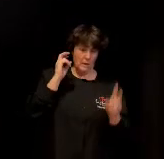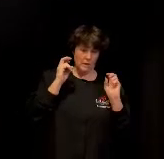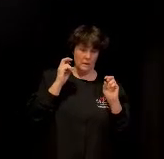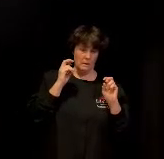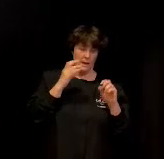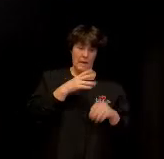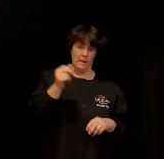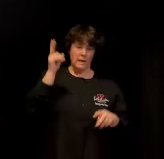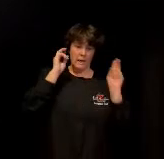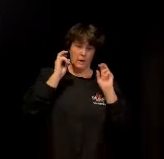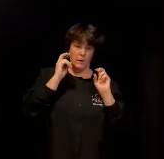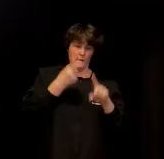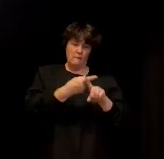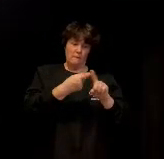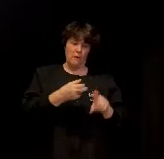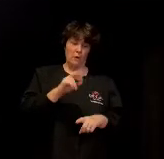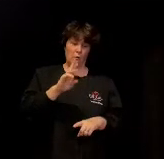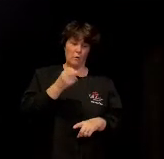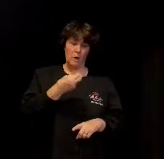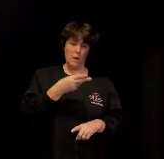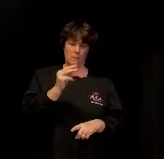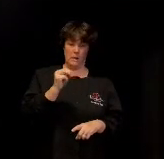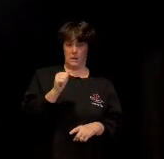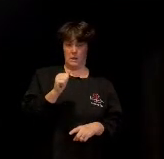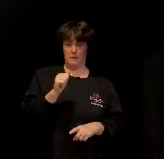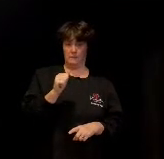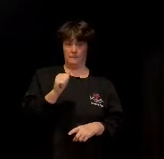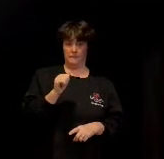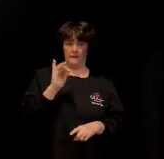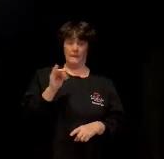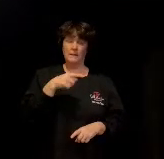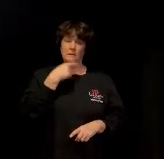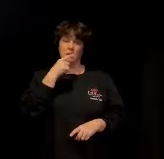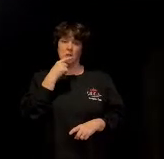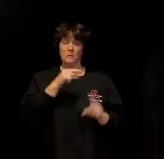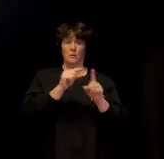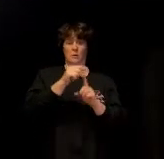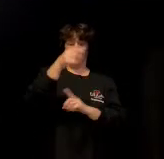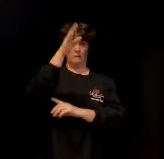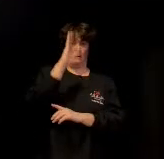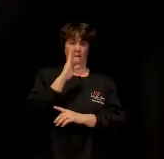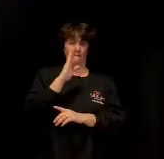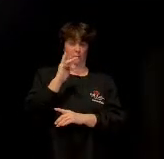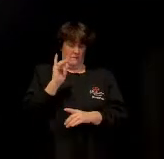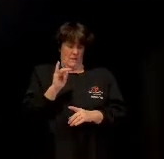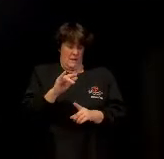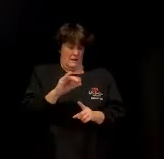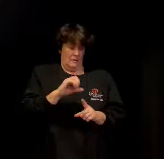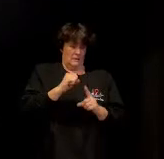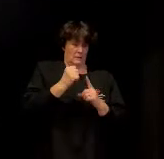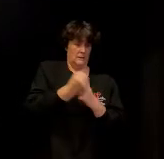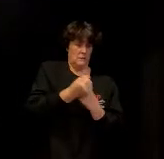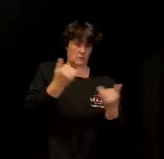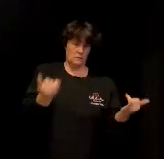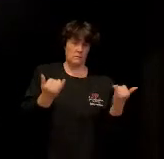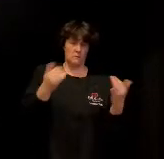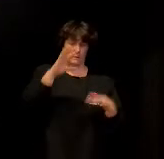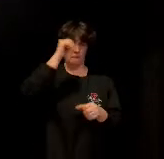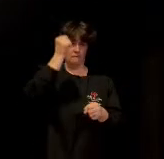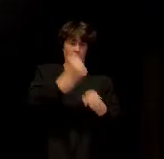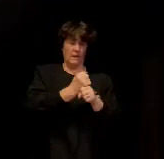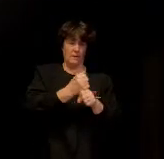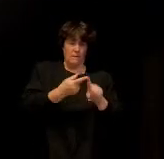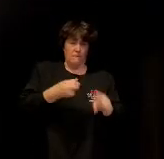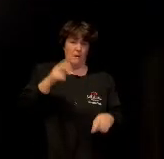rhema. That's the spoken word of God in that moment for your situation, for this situation. It's hearing from heaven. Faith comes by hearing